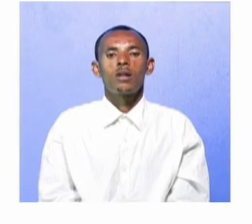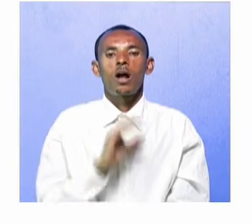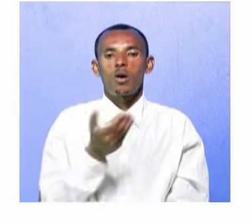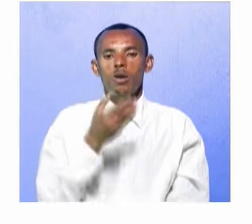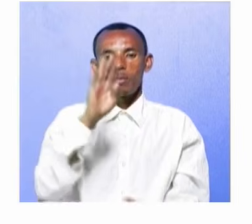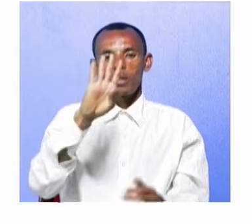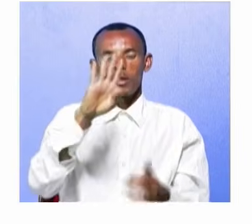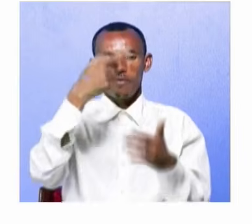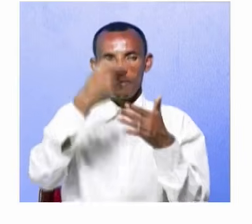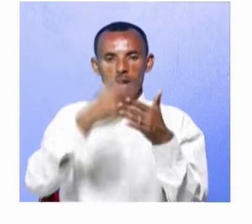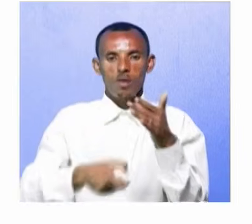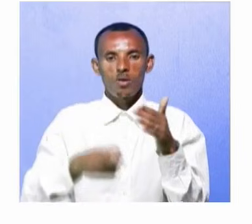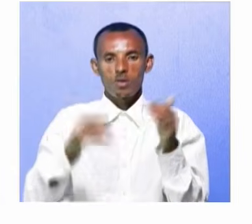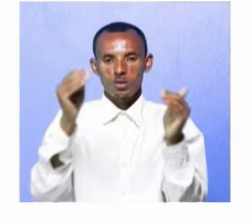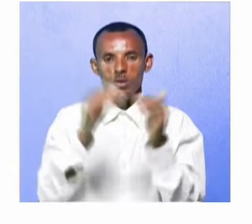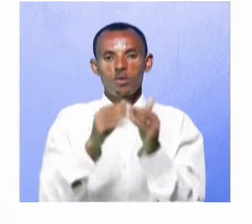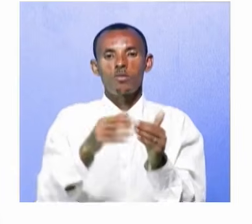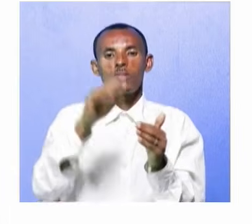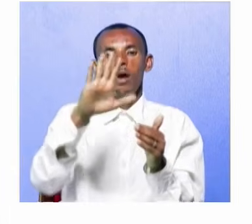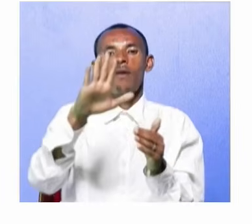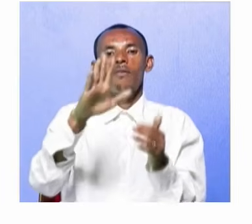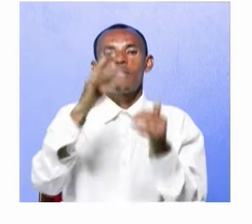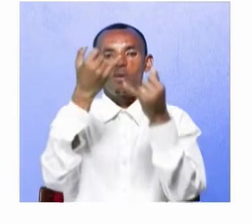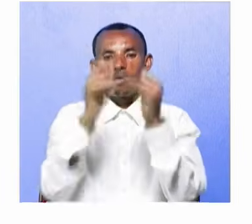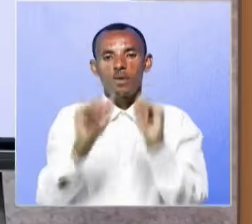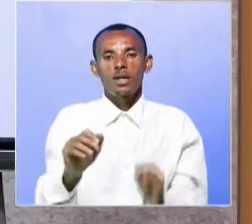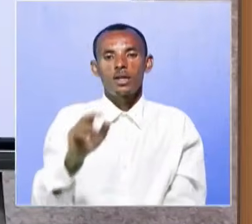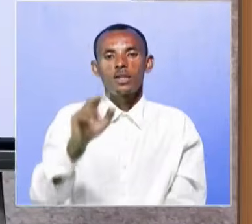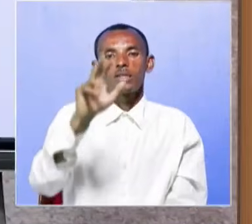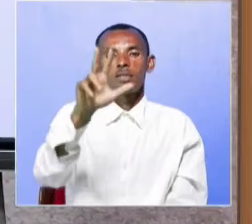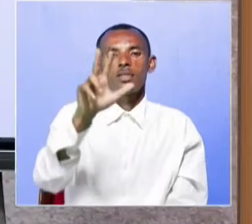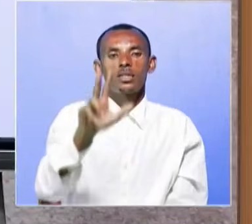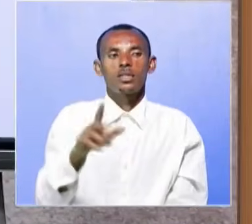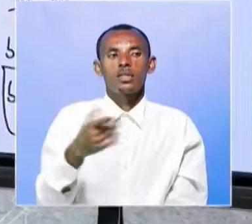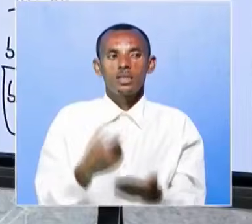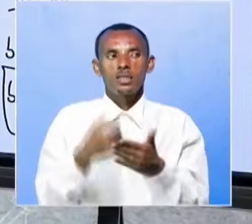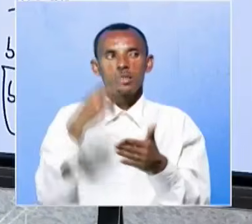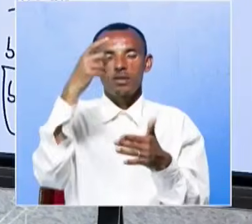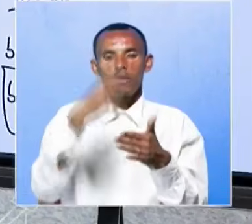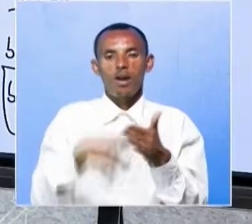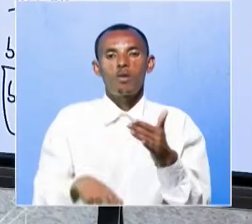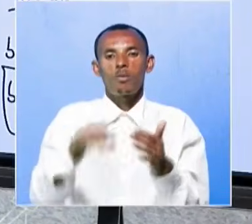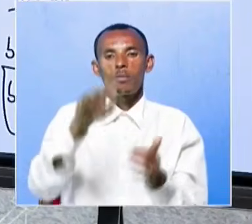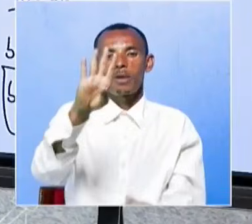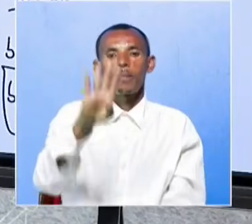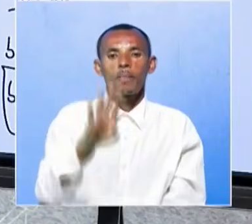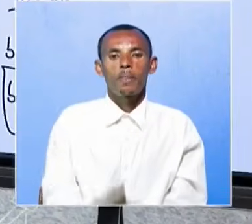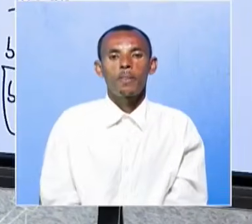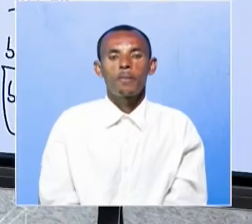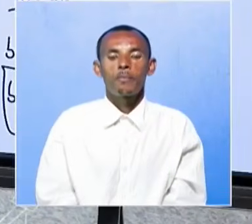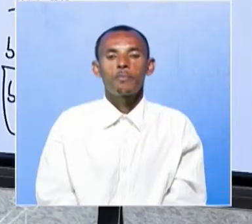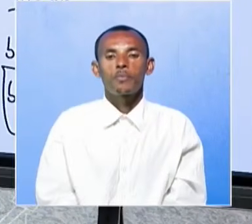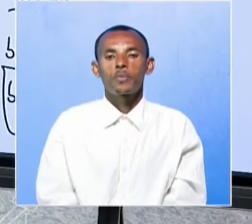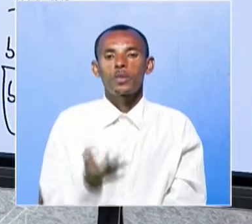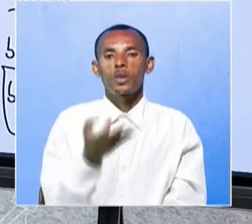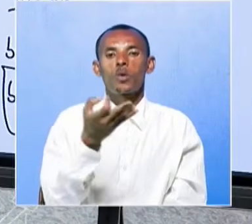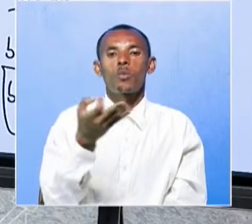value becomes 5 over 3. This is the value of b, right? Well,